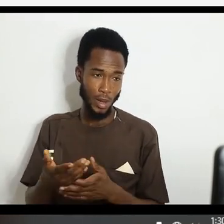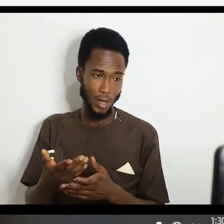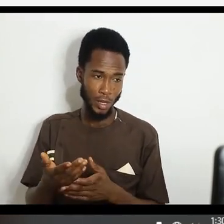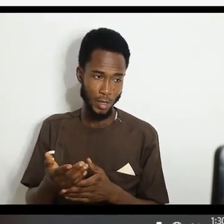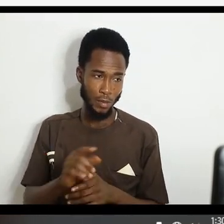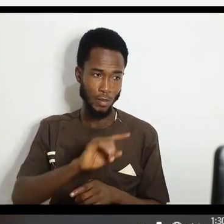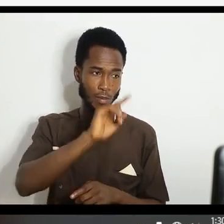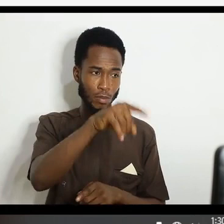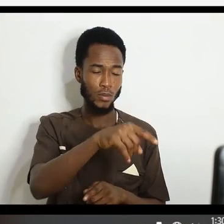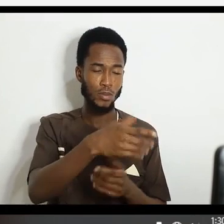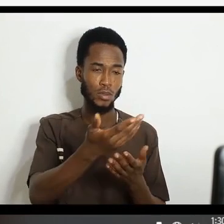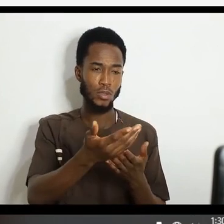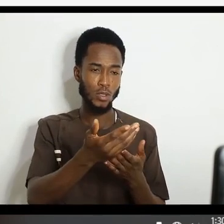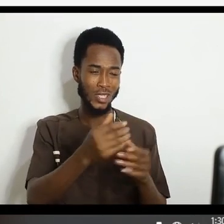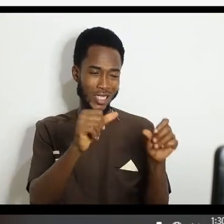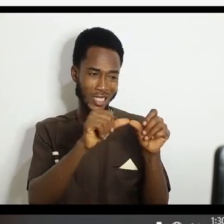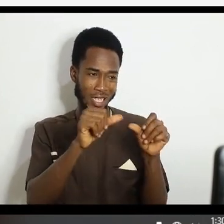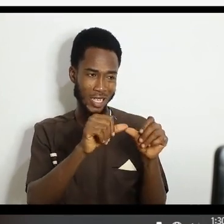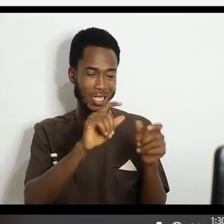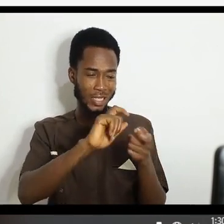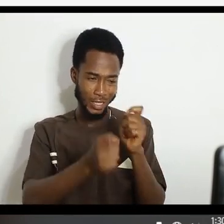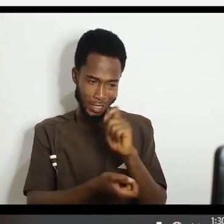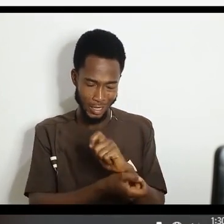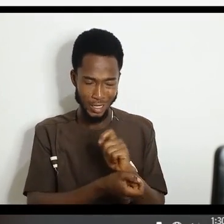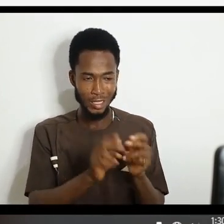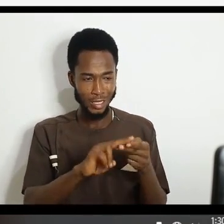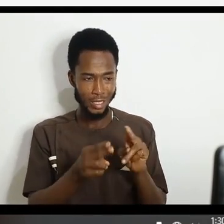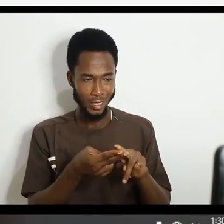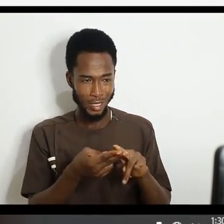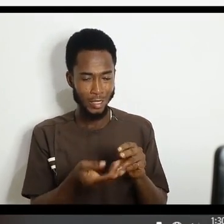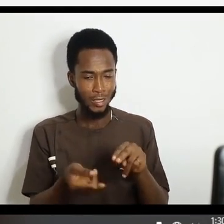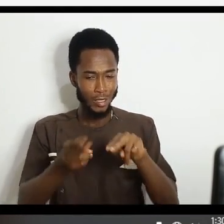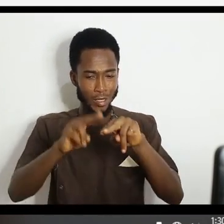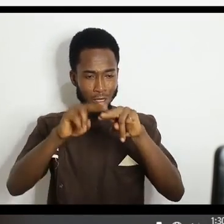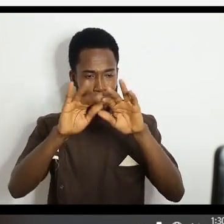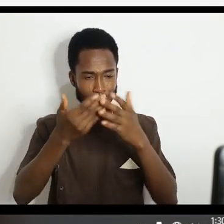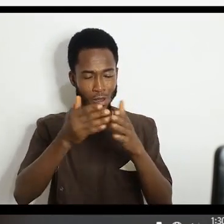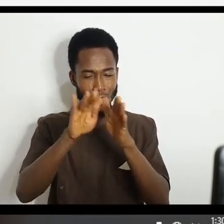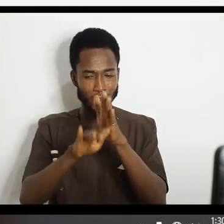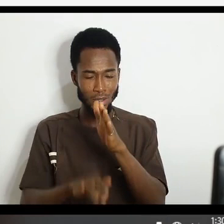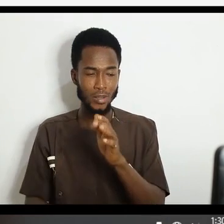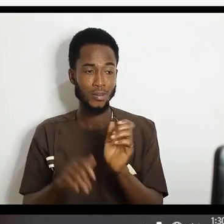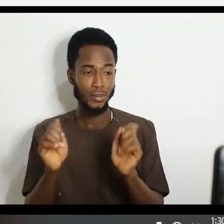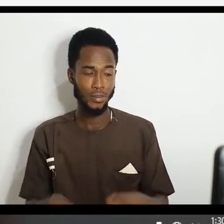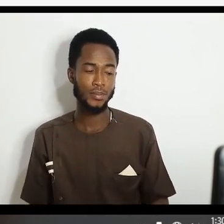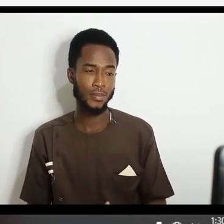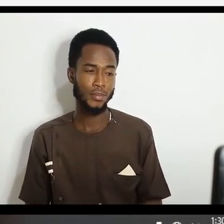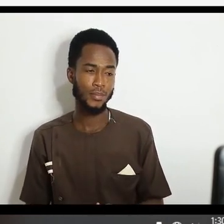go to the font size, and you can change the font size by increasing the numbers here, and